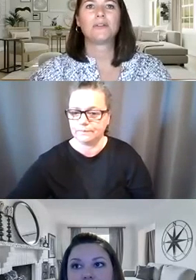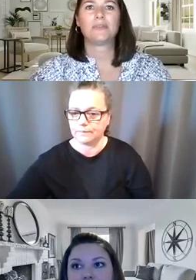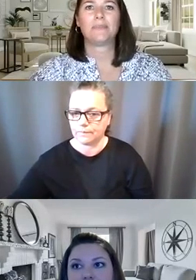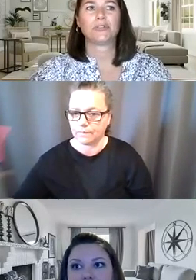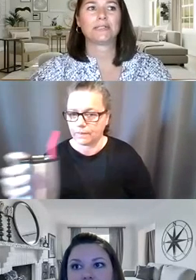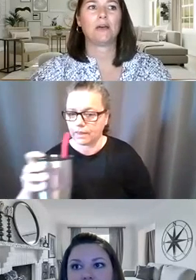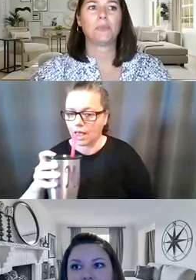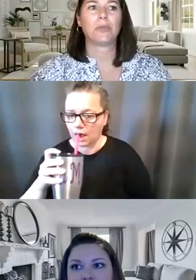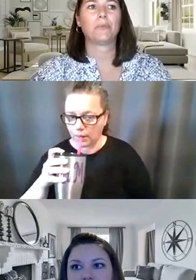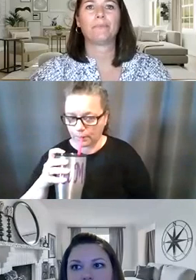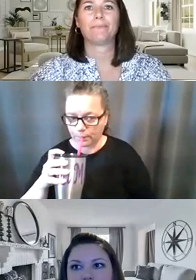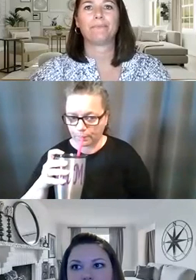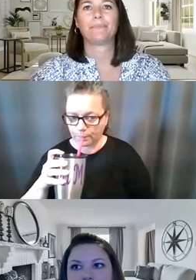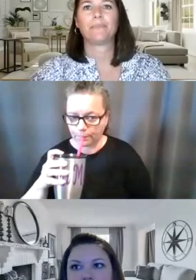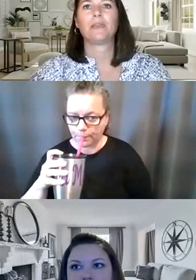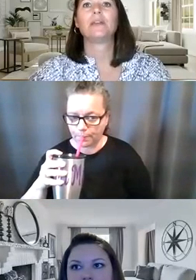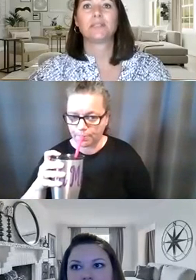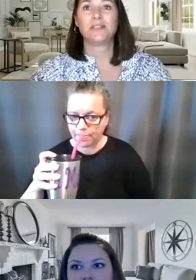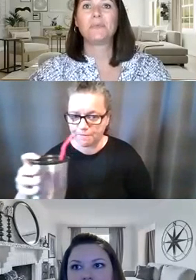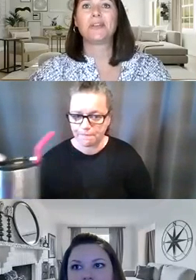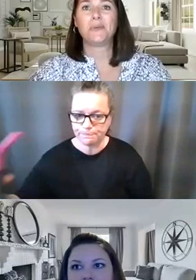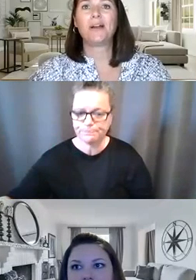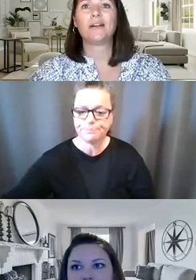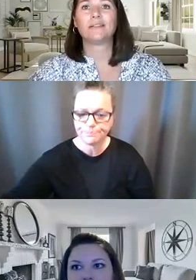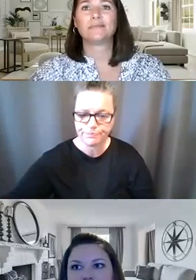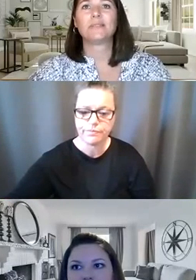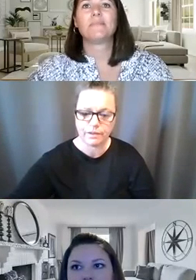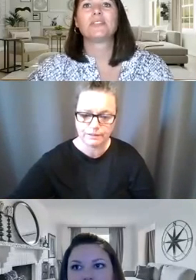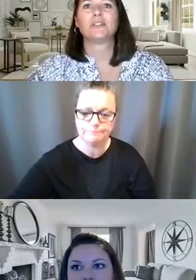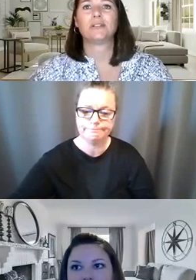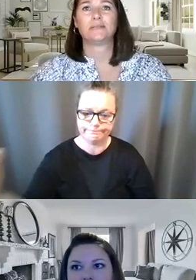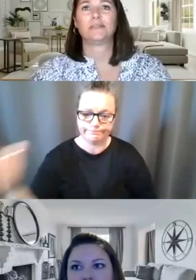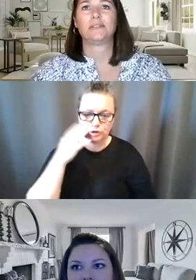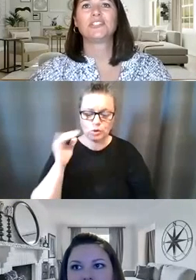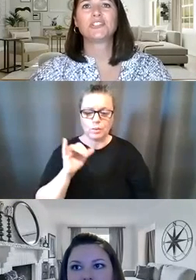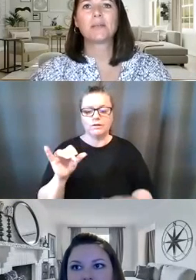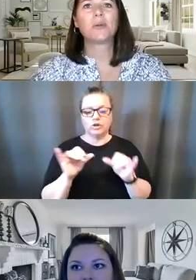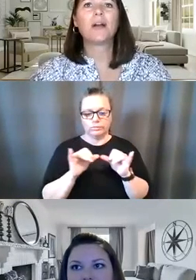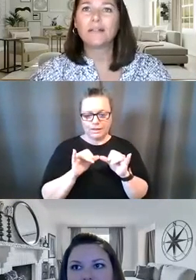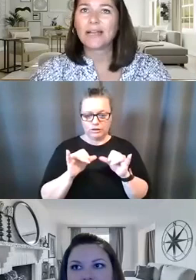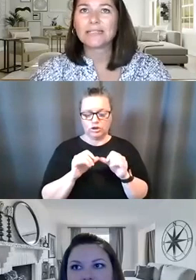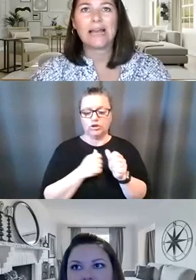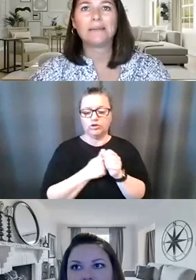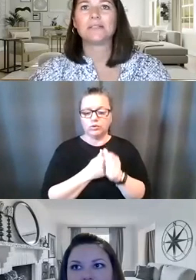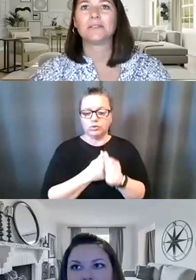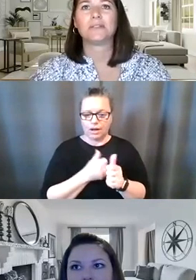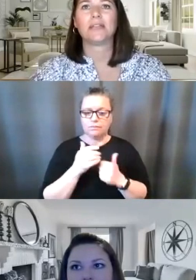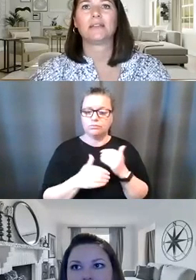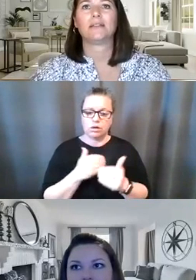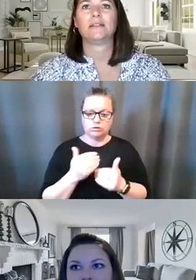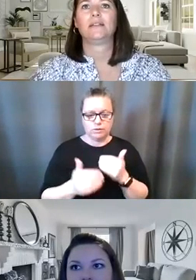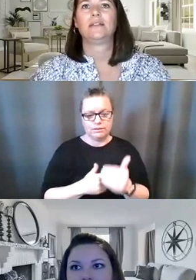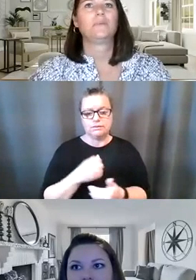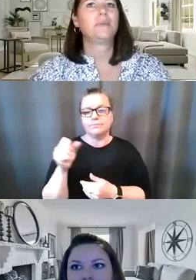How do the metrics help you? To know where you are, to measure, to track progress,